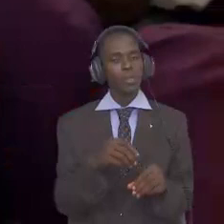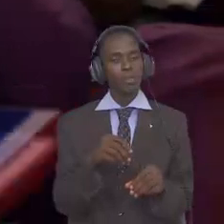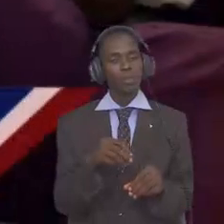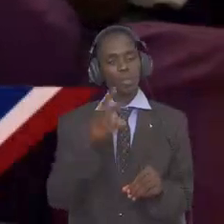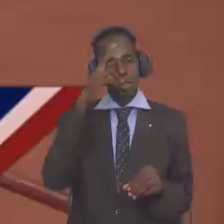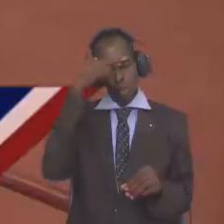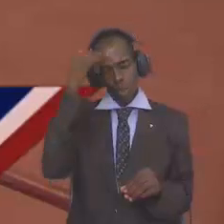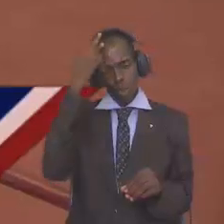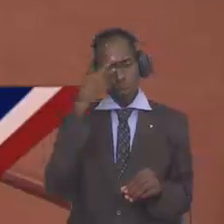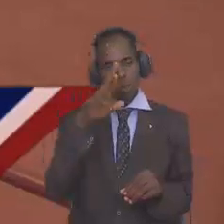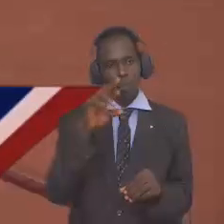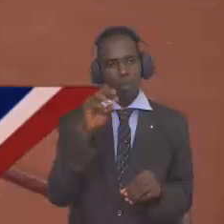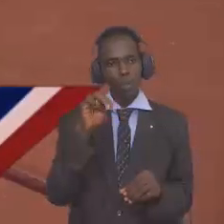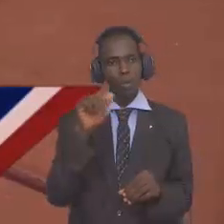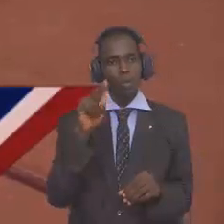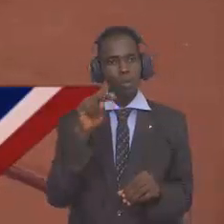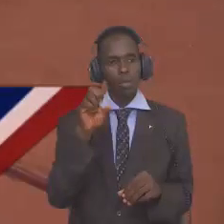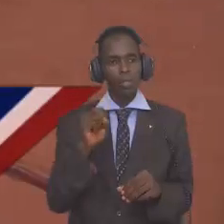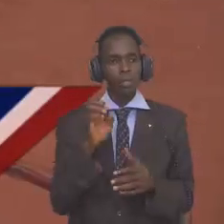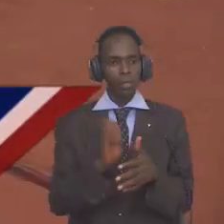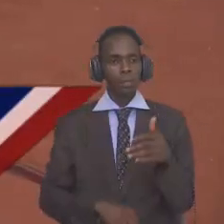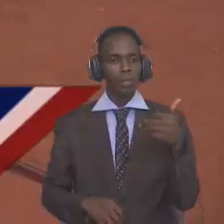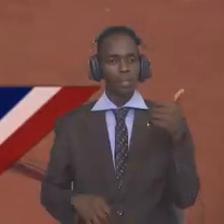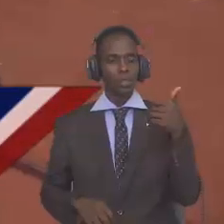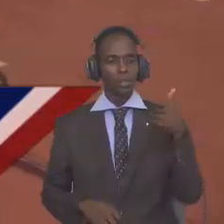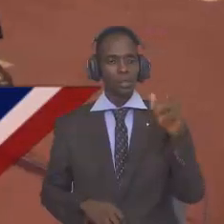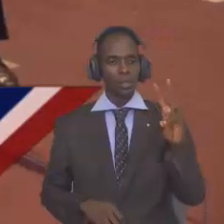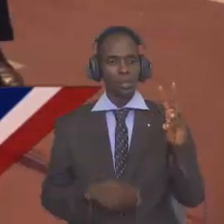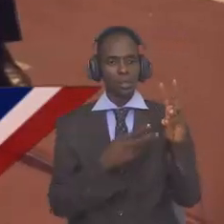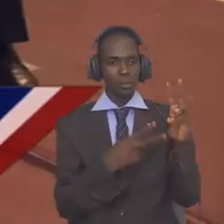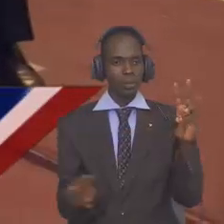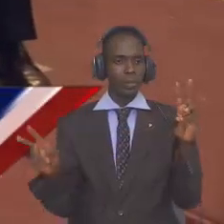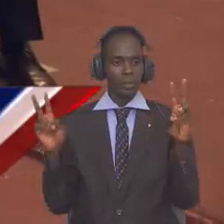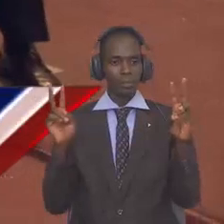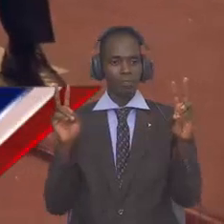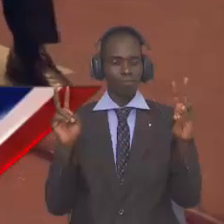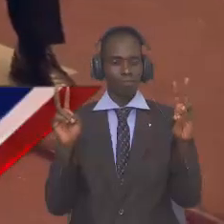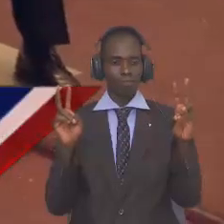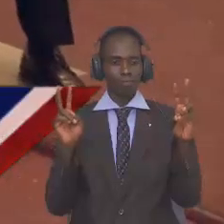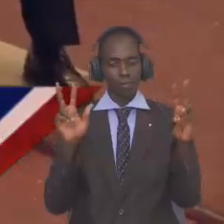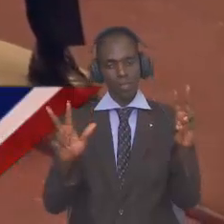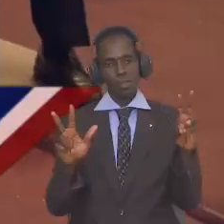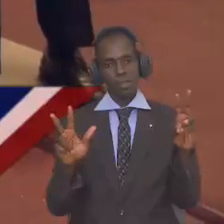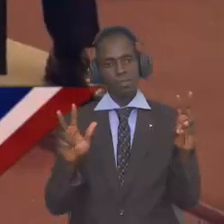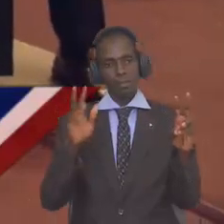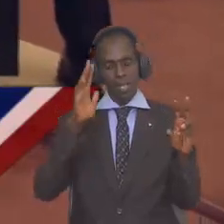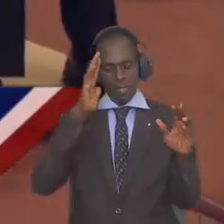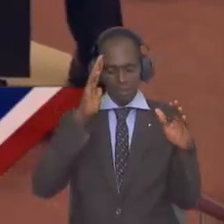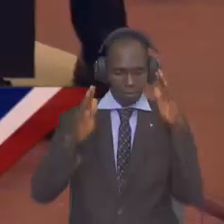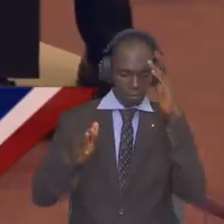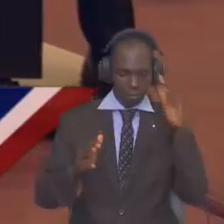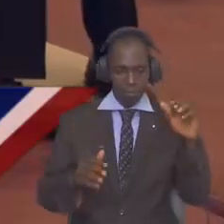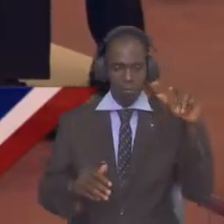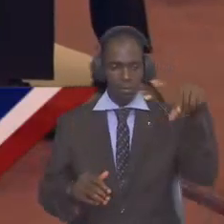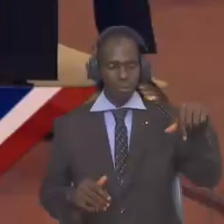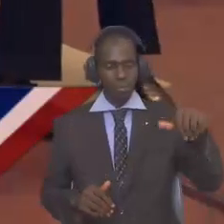Romans chapter 16, verse 3. Greet Priscilla and Aquila. Priscilla and